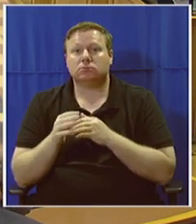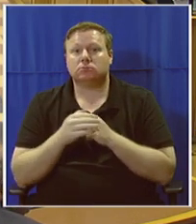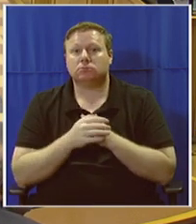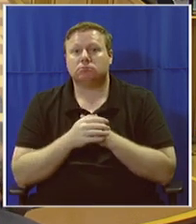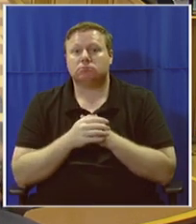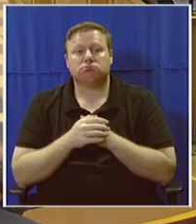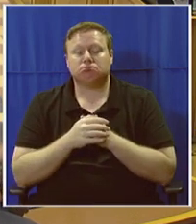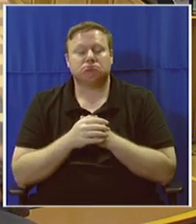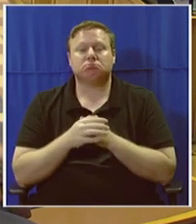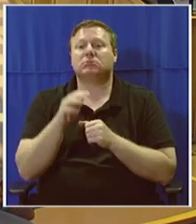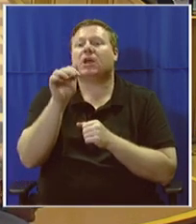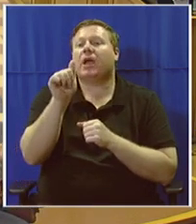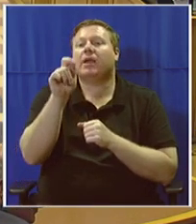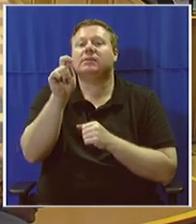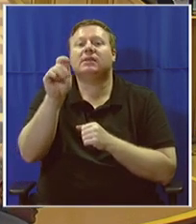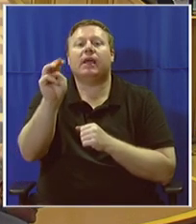ATM?